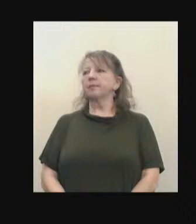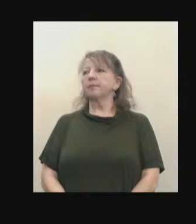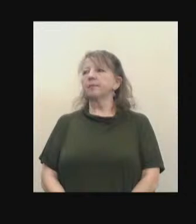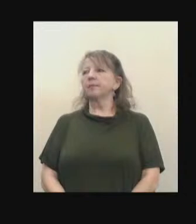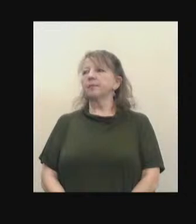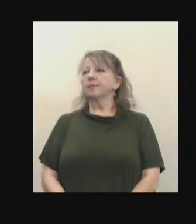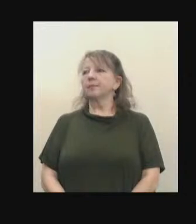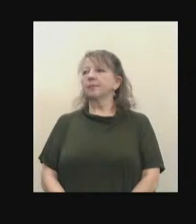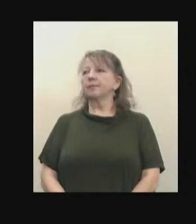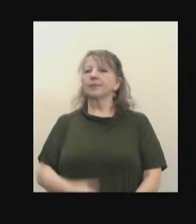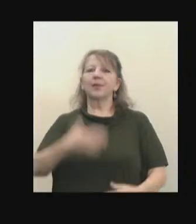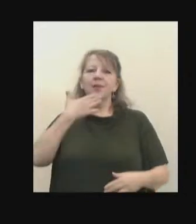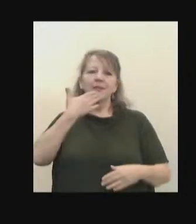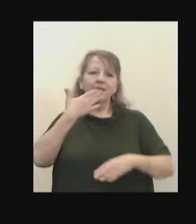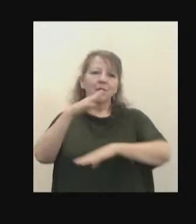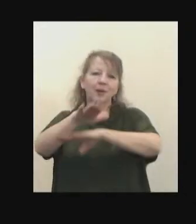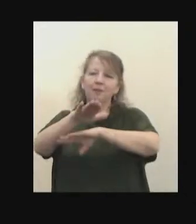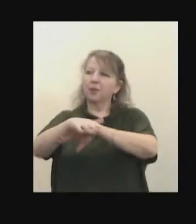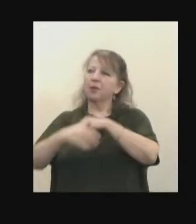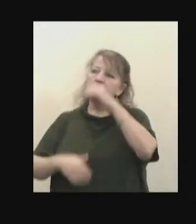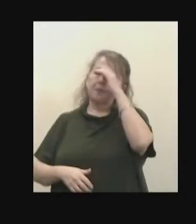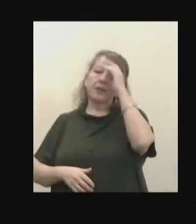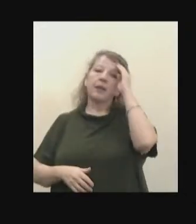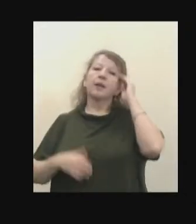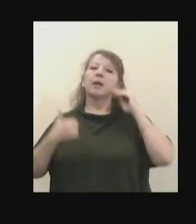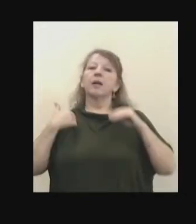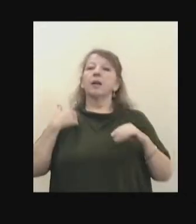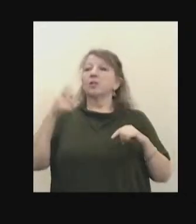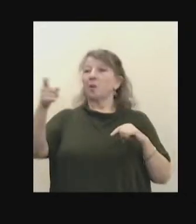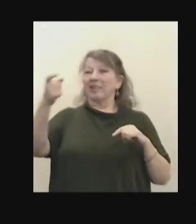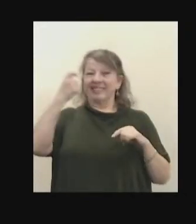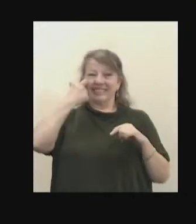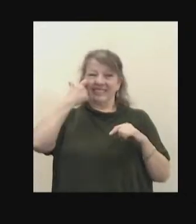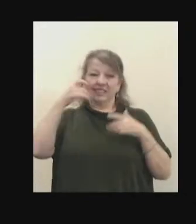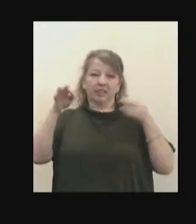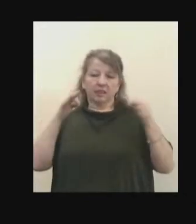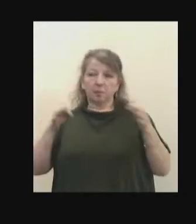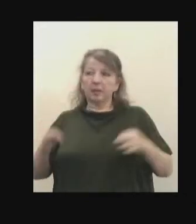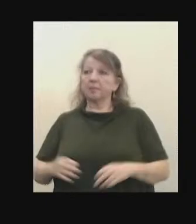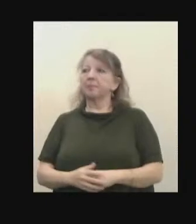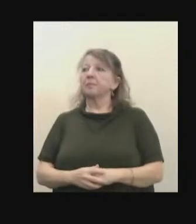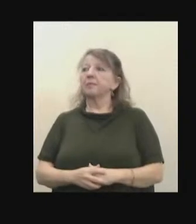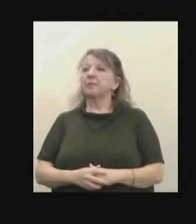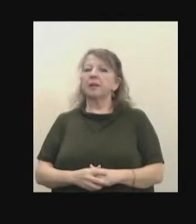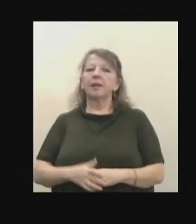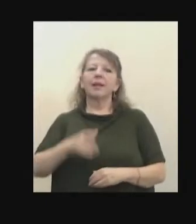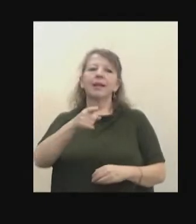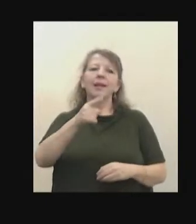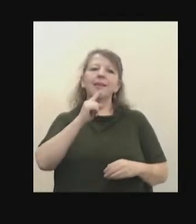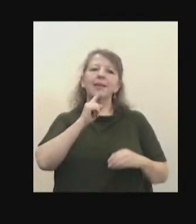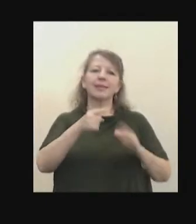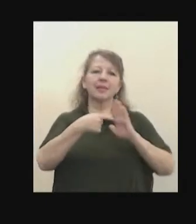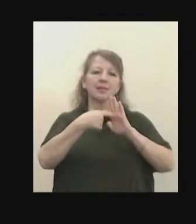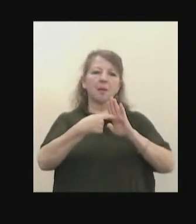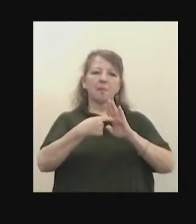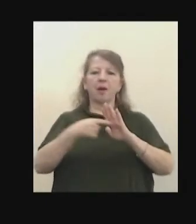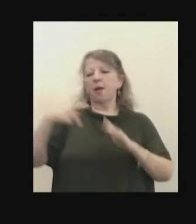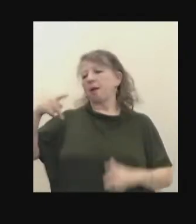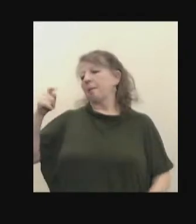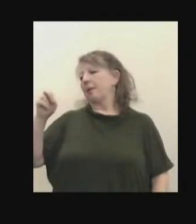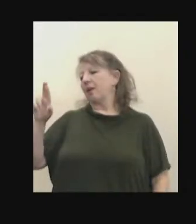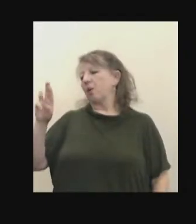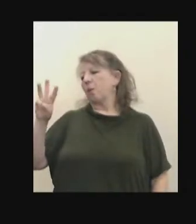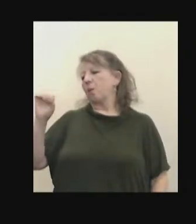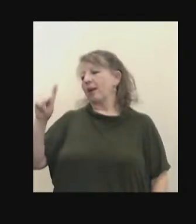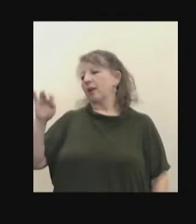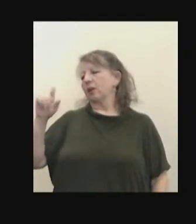Thank you. Good afternoon. So as the county executive mentioned, this is a model that Dr. Peter Winkelstein from the